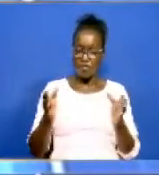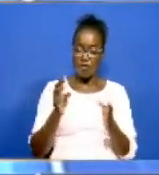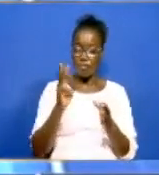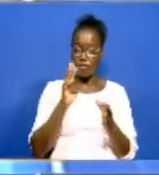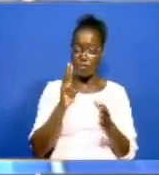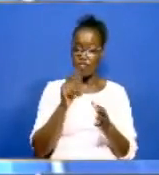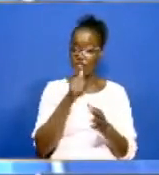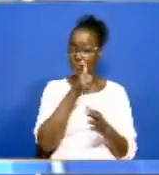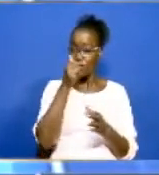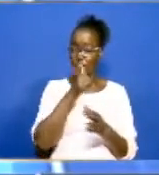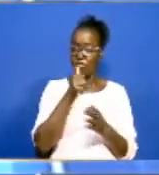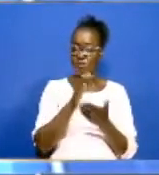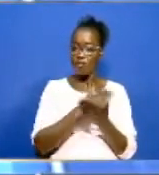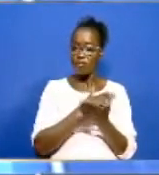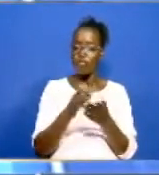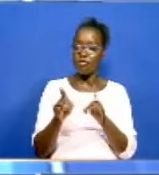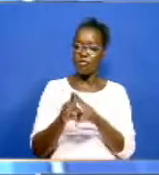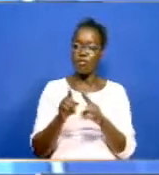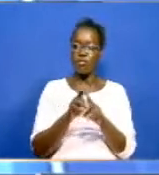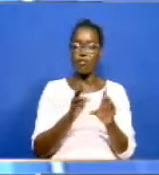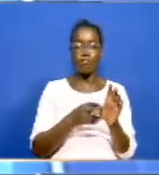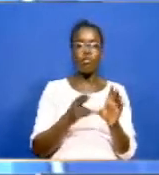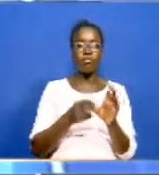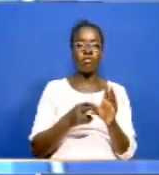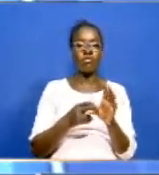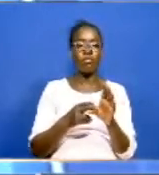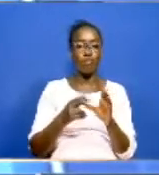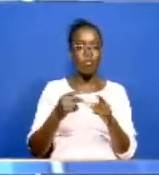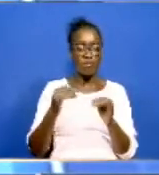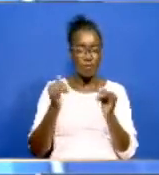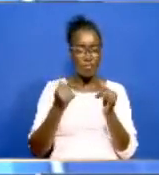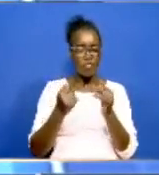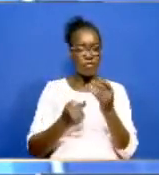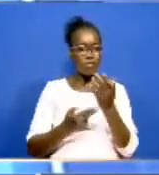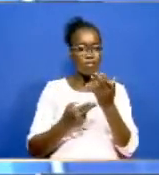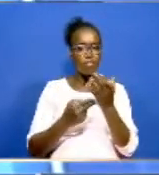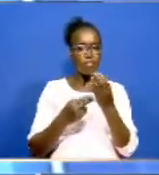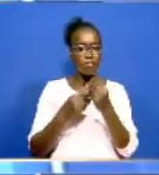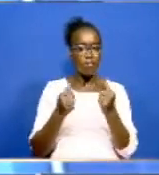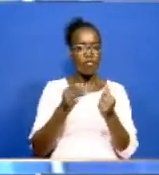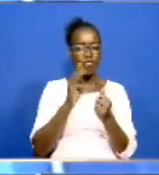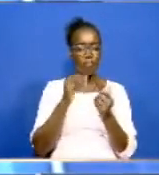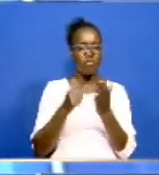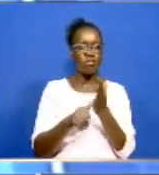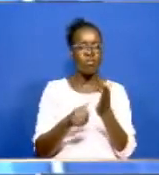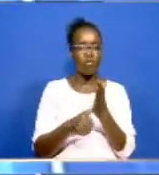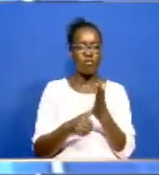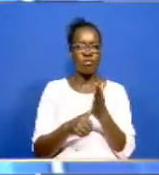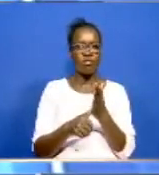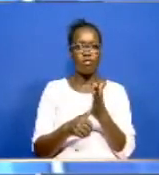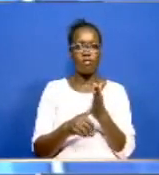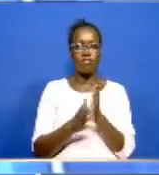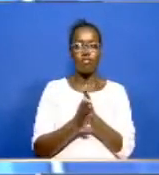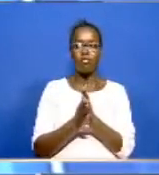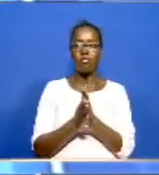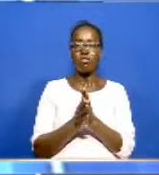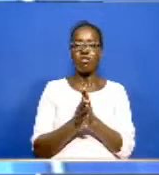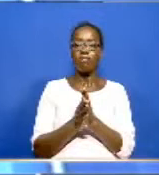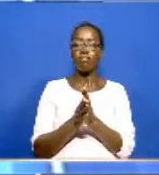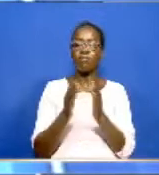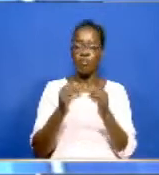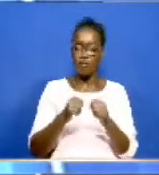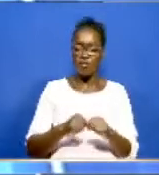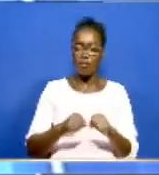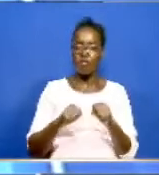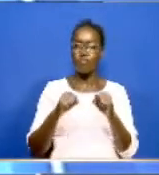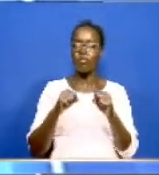private sector is also playing a major role in rolling out new technologies to address the water scarcity issues. According to Davis Shirtliff Chairman